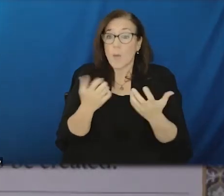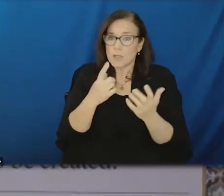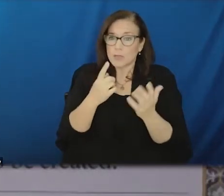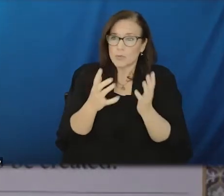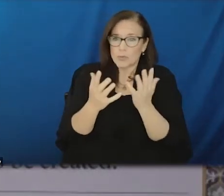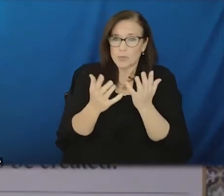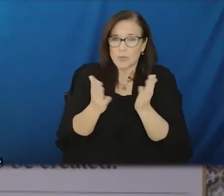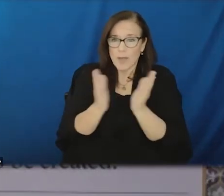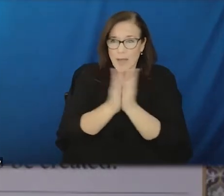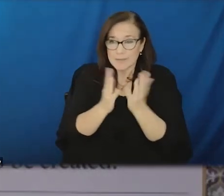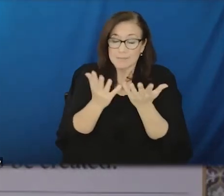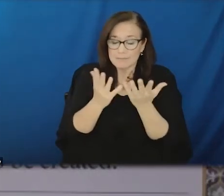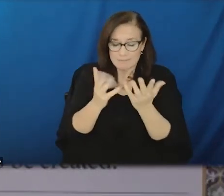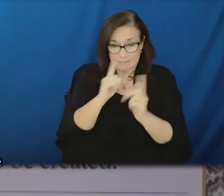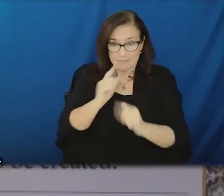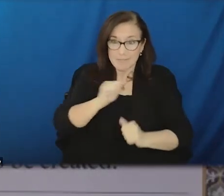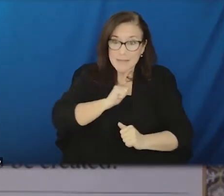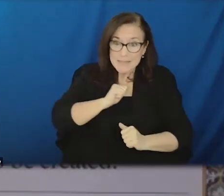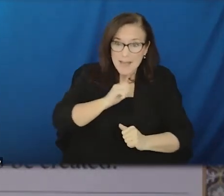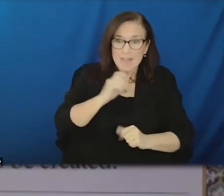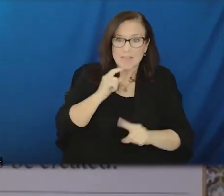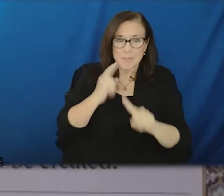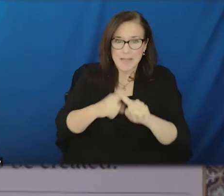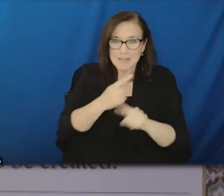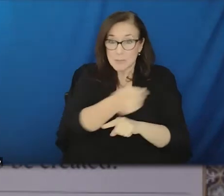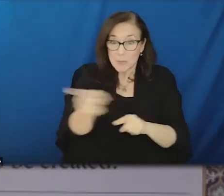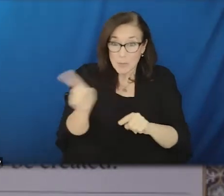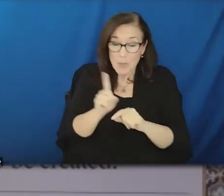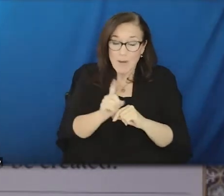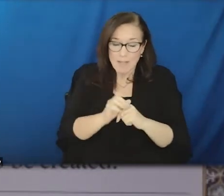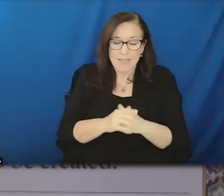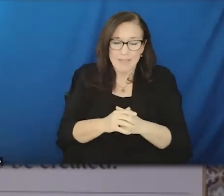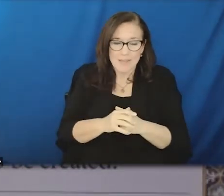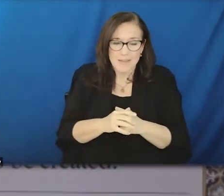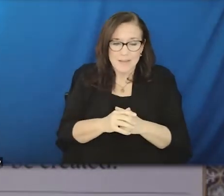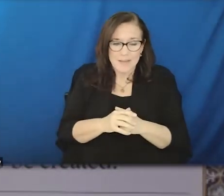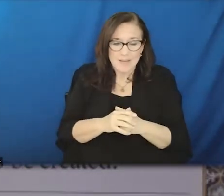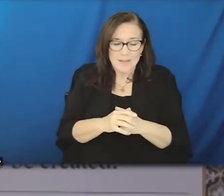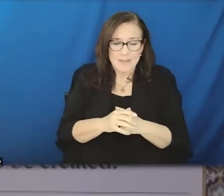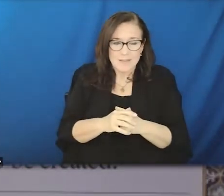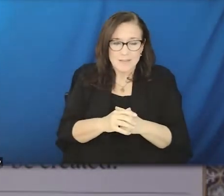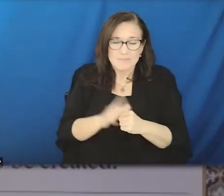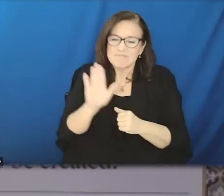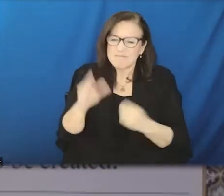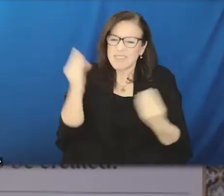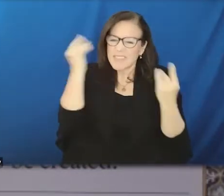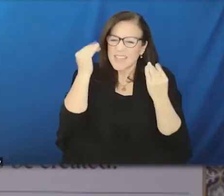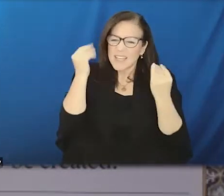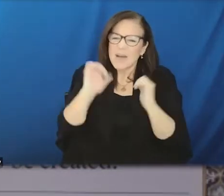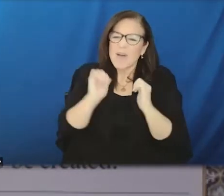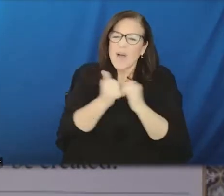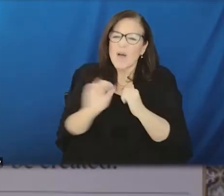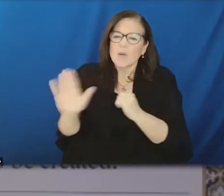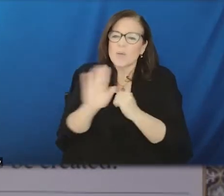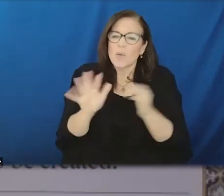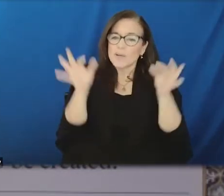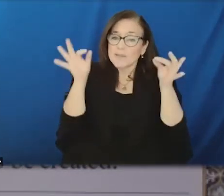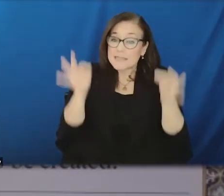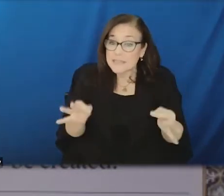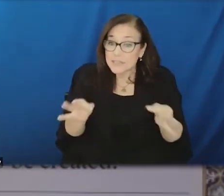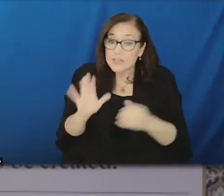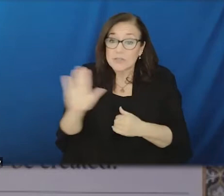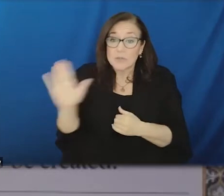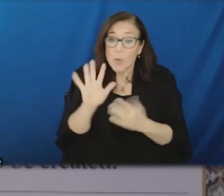and others, to commit to thinking about how every single one of our choices impacts others as we make plans for being